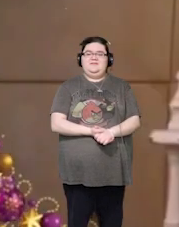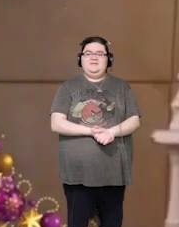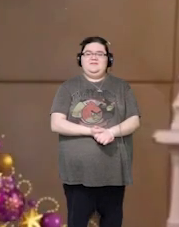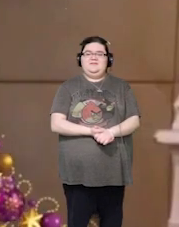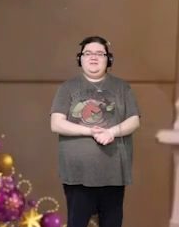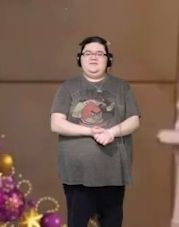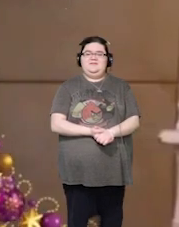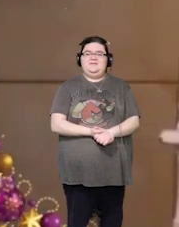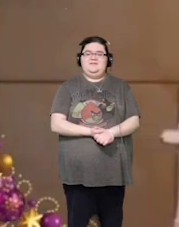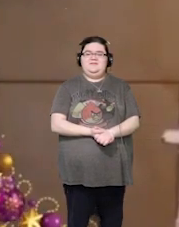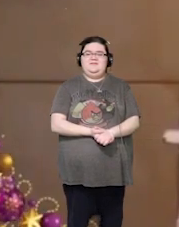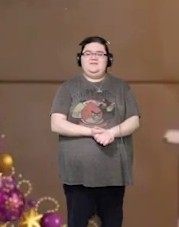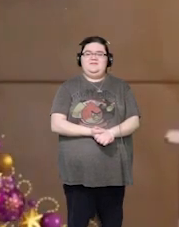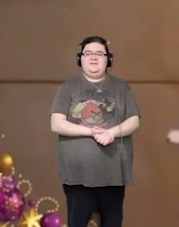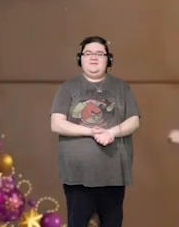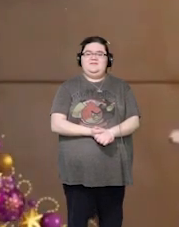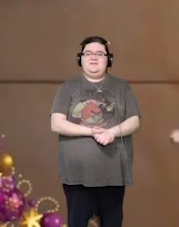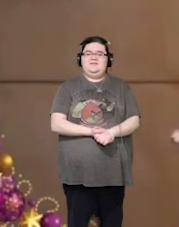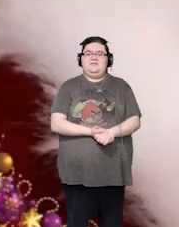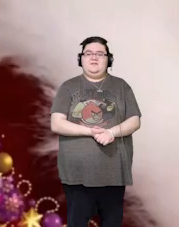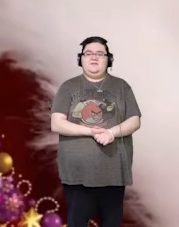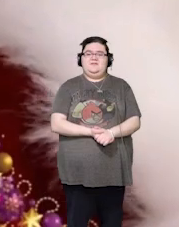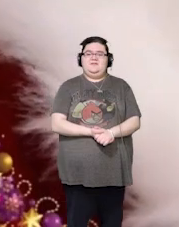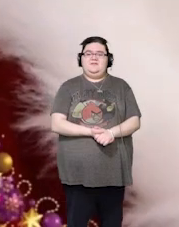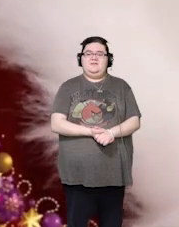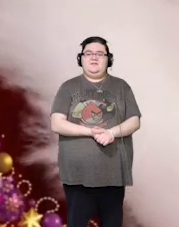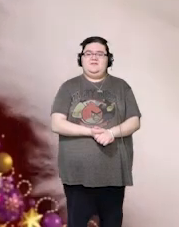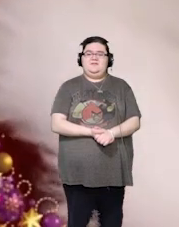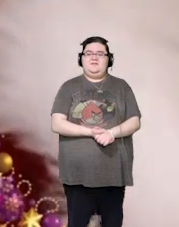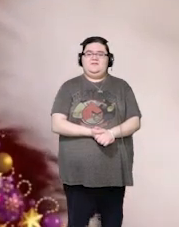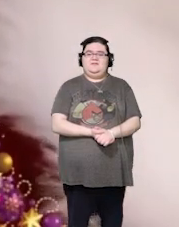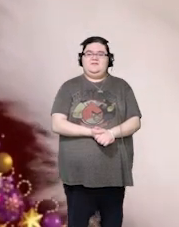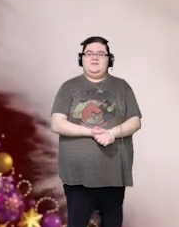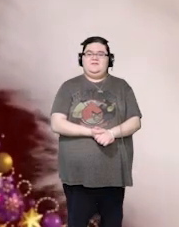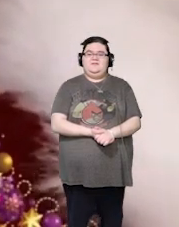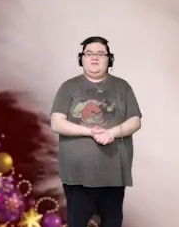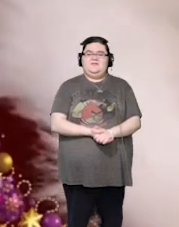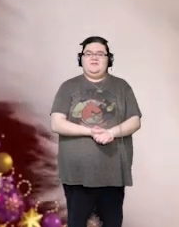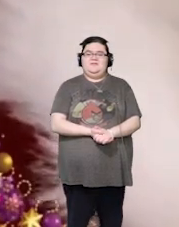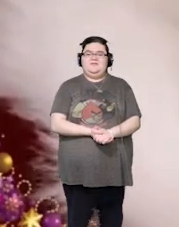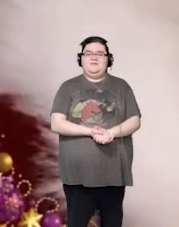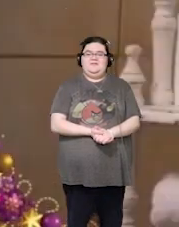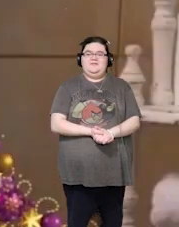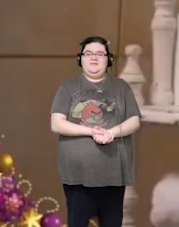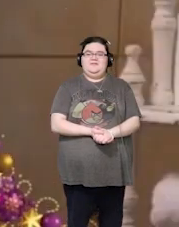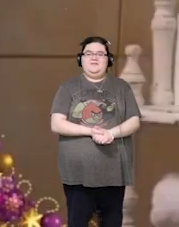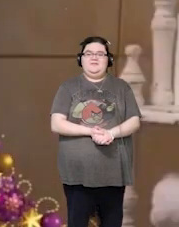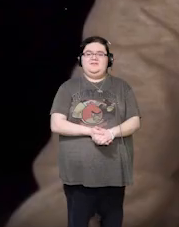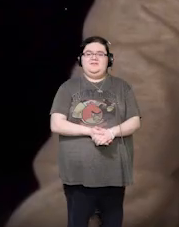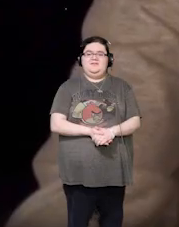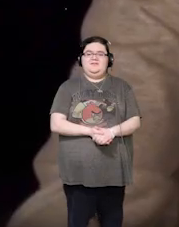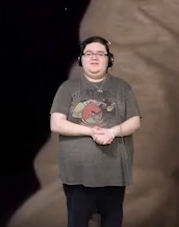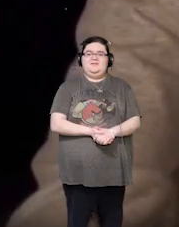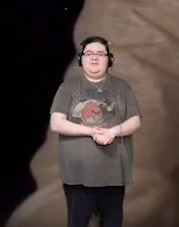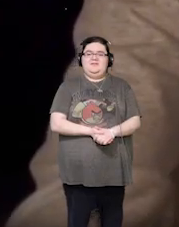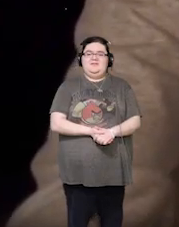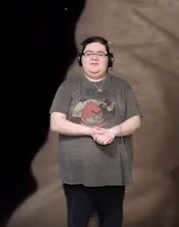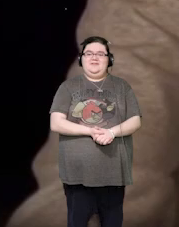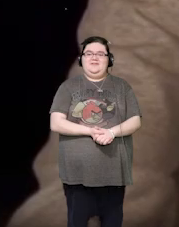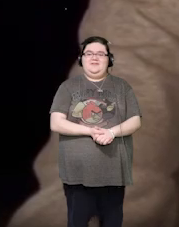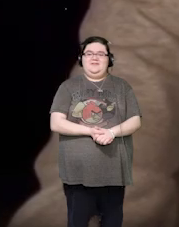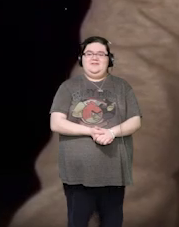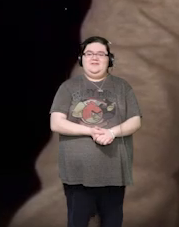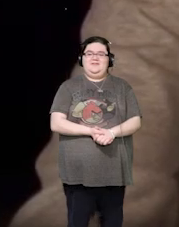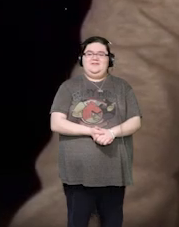loo. It wasn't you. It's that stench. I'm sorry, dearie. Just... go back to sleep. I was dreaming of. We're Sherlock like 20 Holmes. Seconds